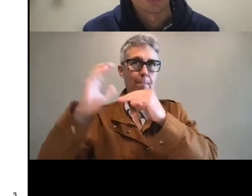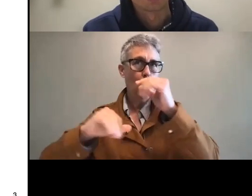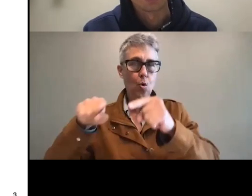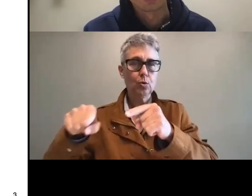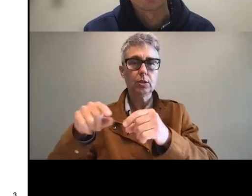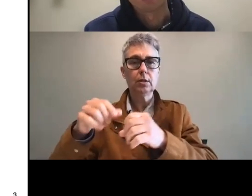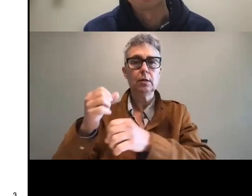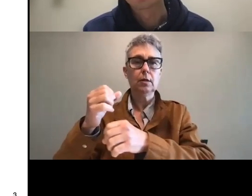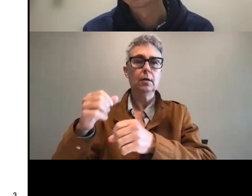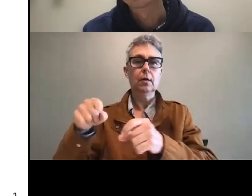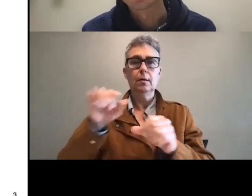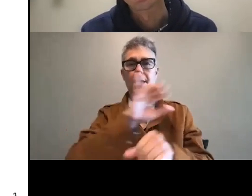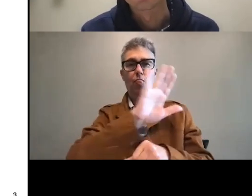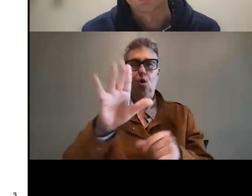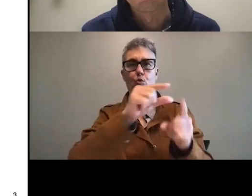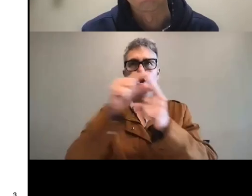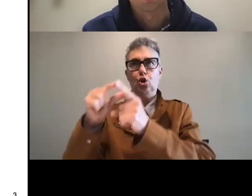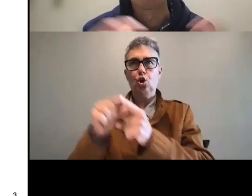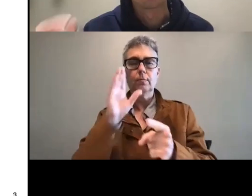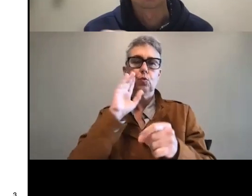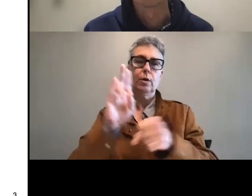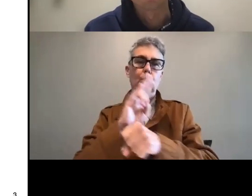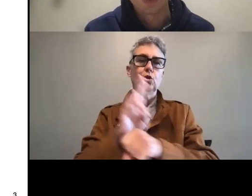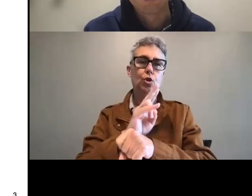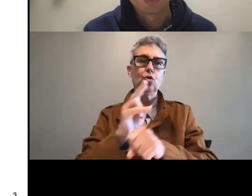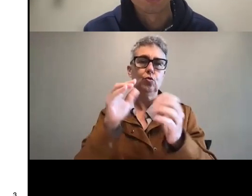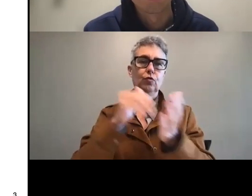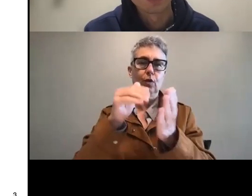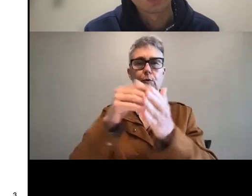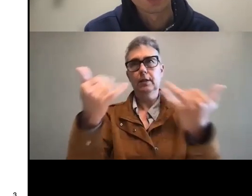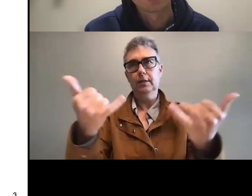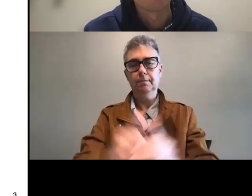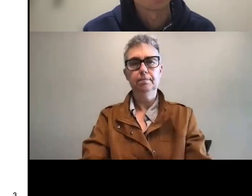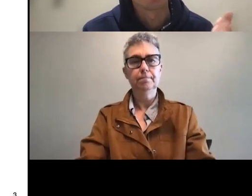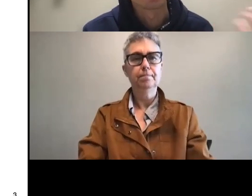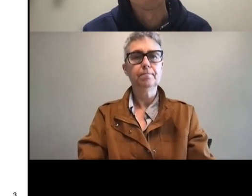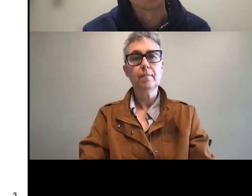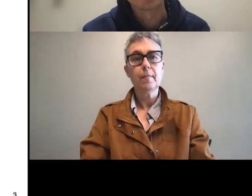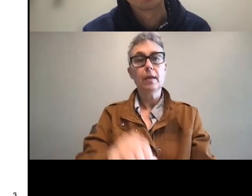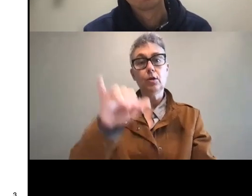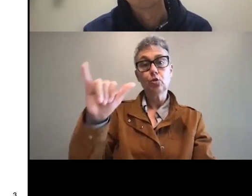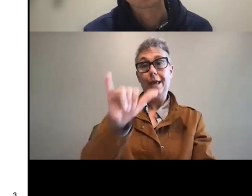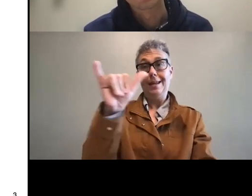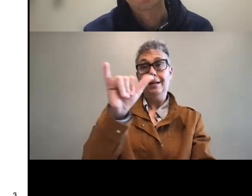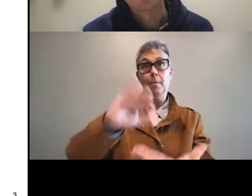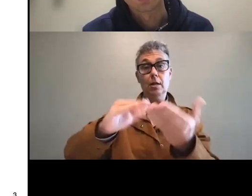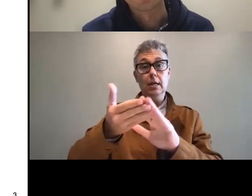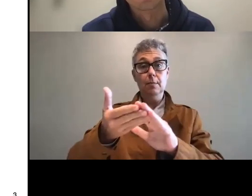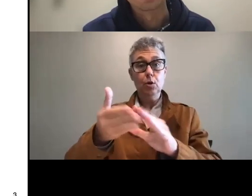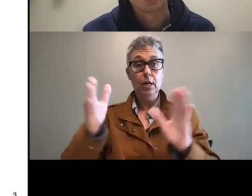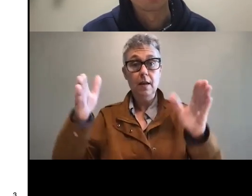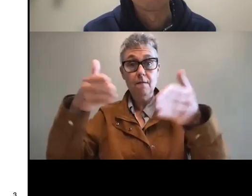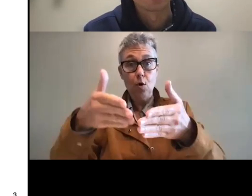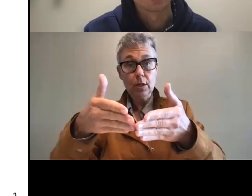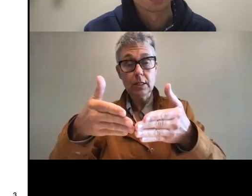but these are the terminologies that we will primarily use today. So basically, the antibody community focuses a lot on